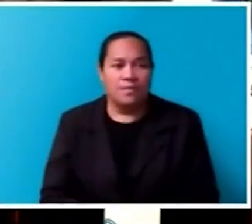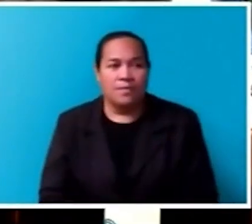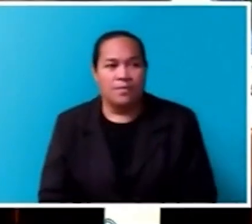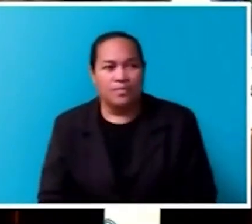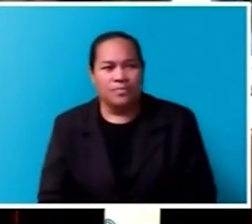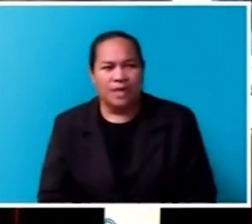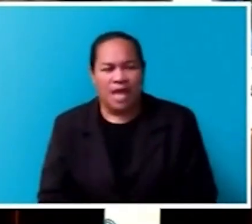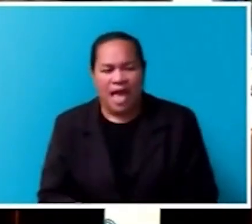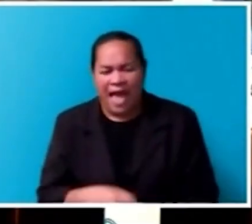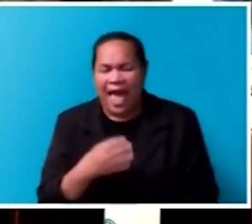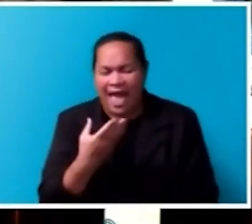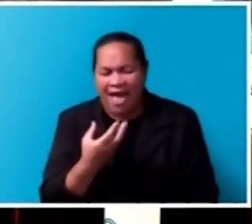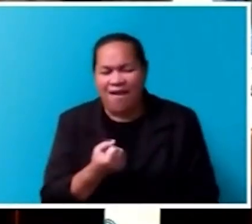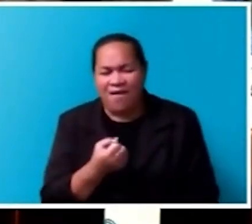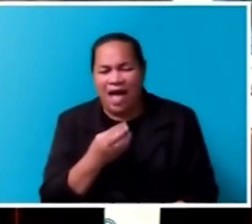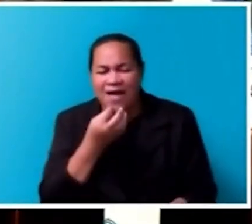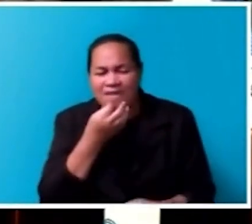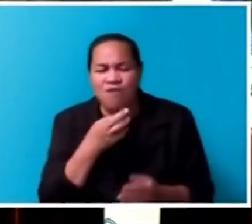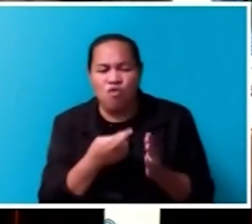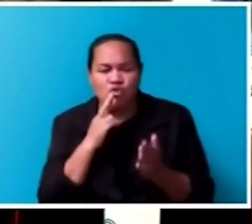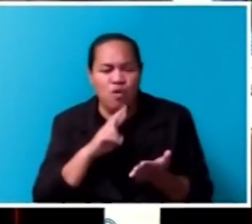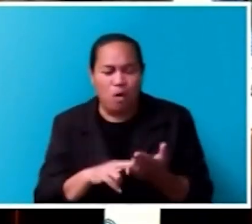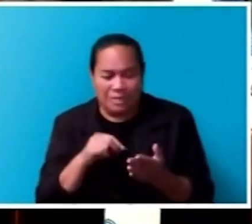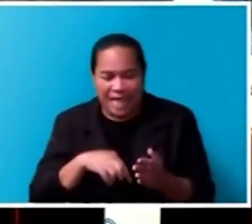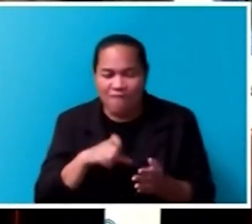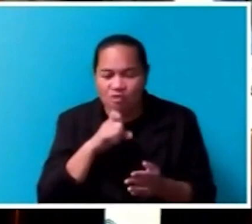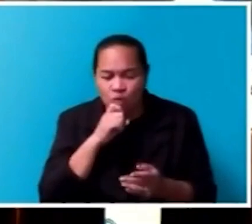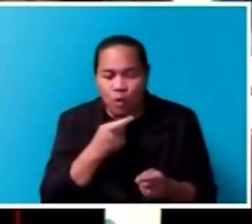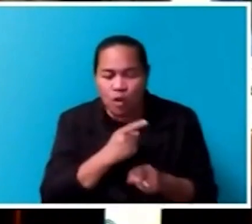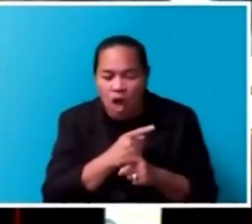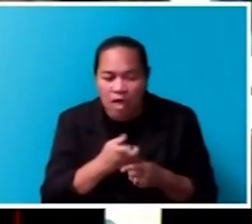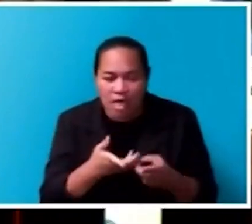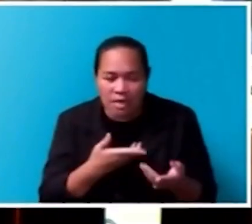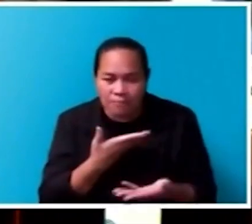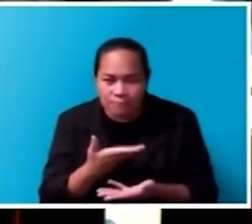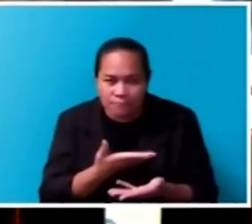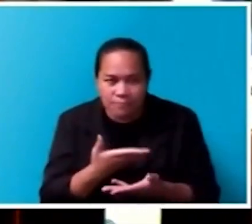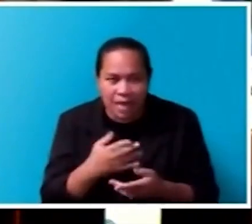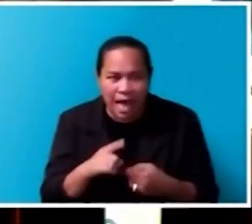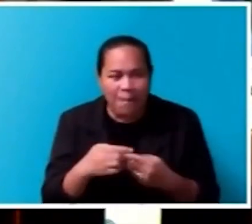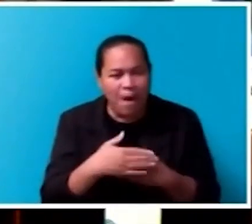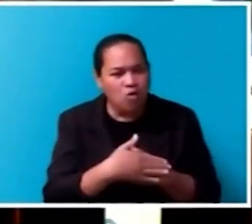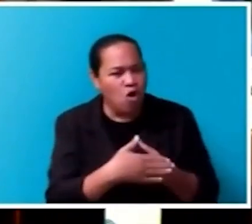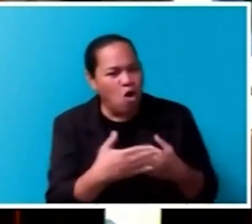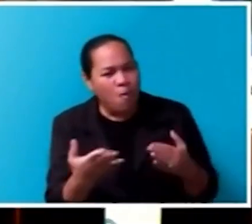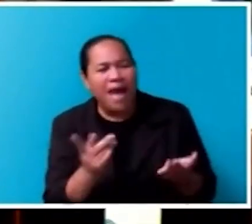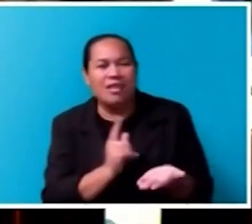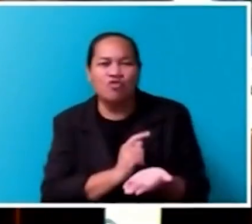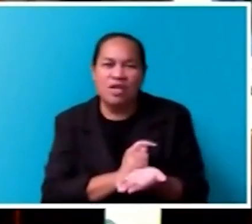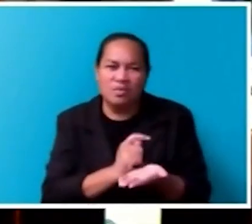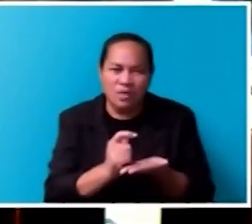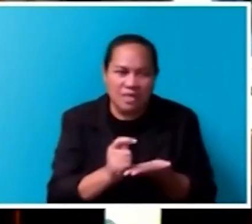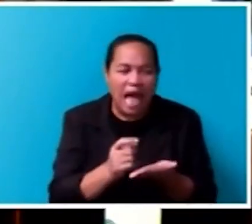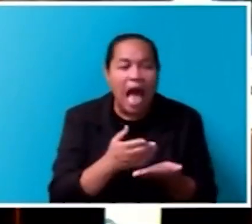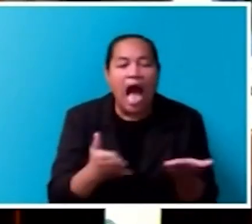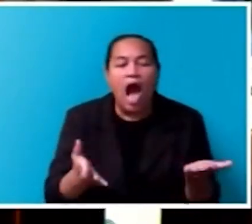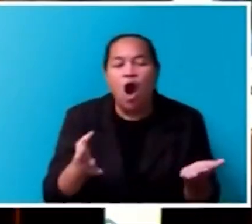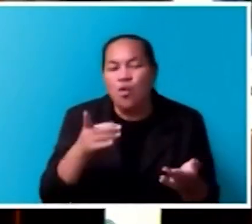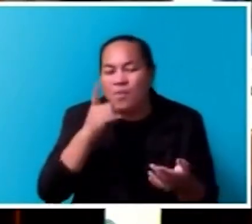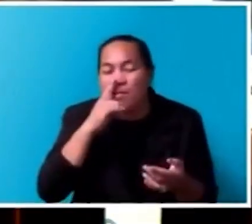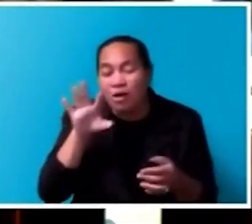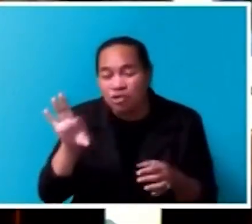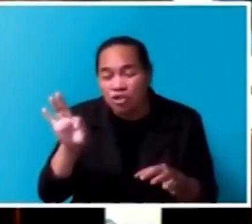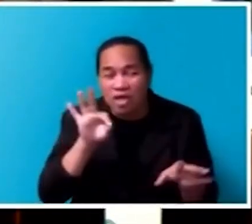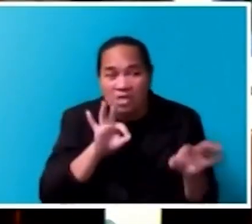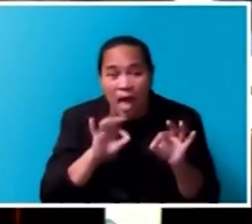Just a few reports before this afternoon, we were talking about openness, transparency, how people are appointed. But if you